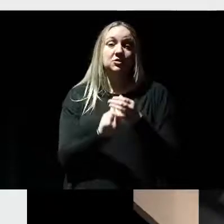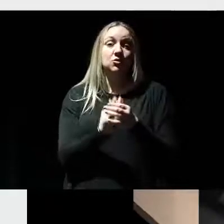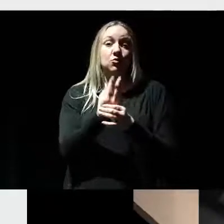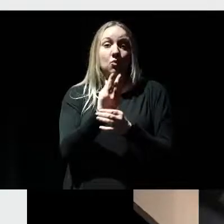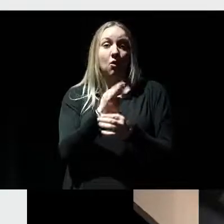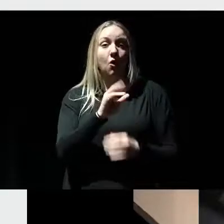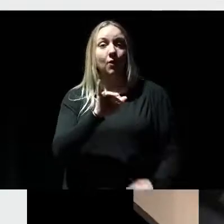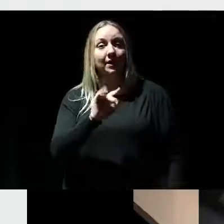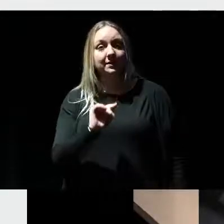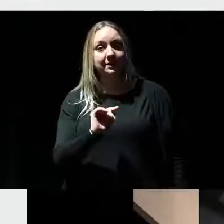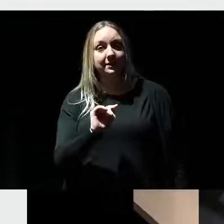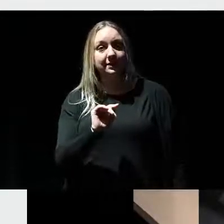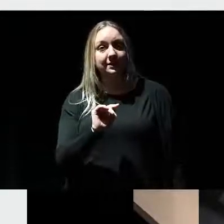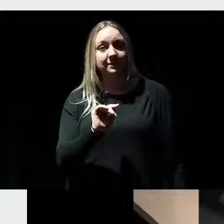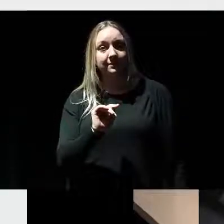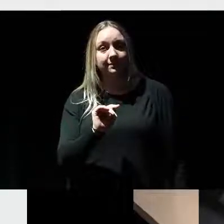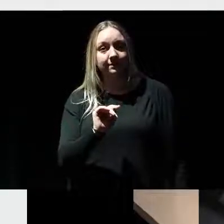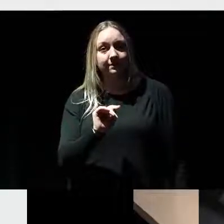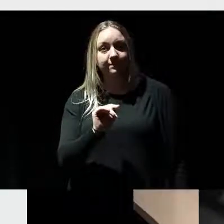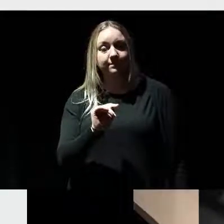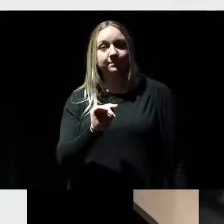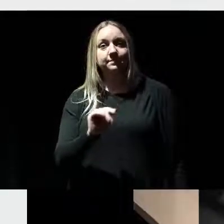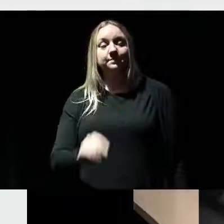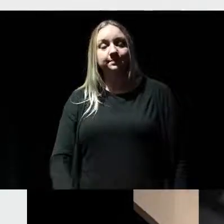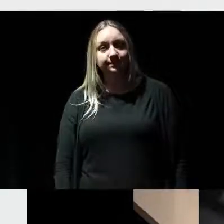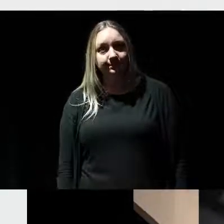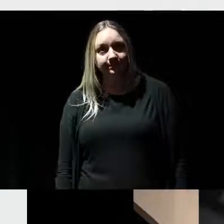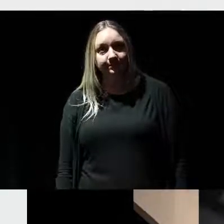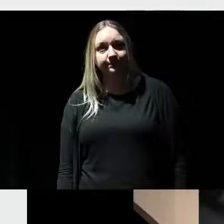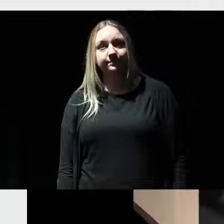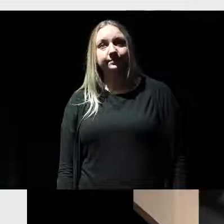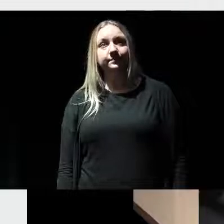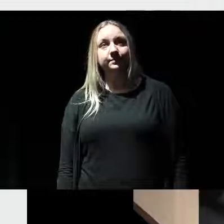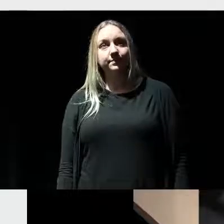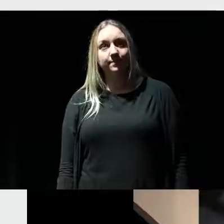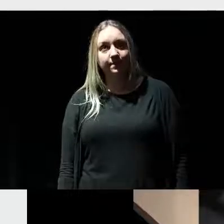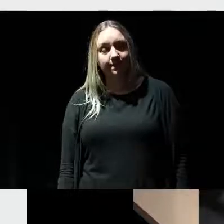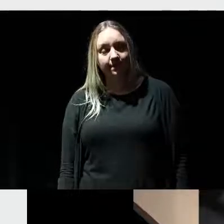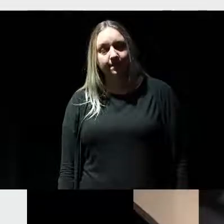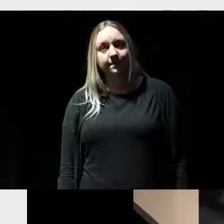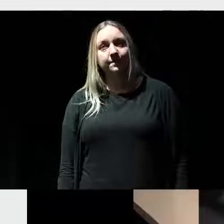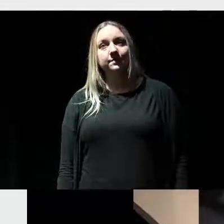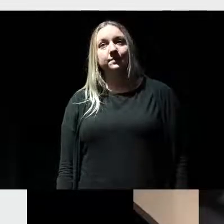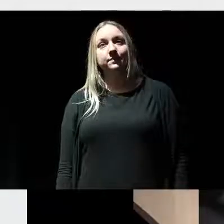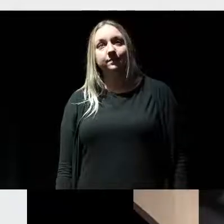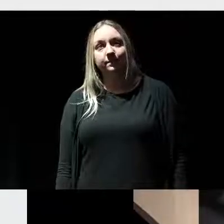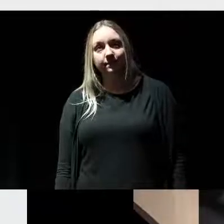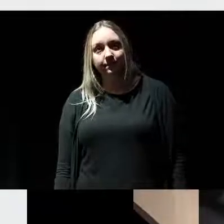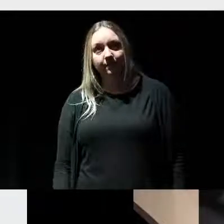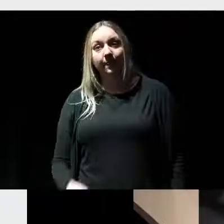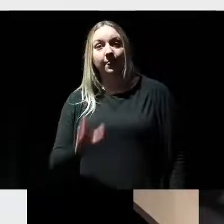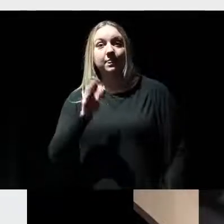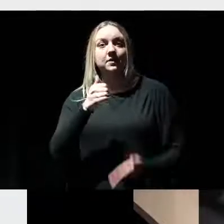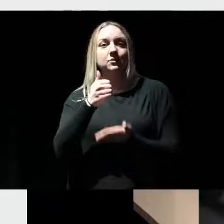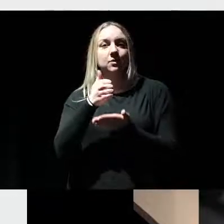be an even greater part of the identity and the future of the